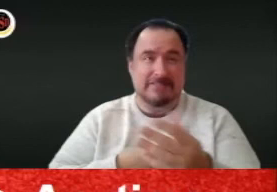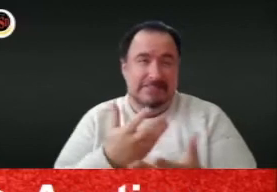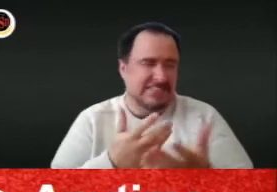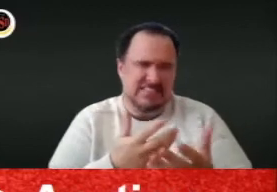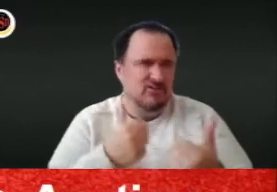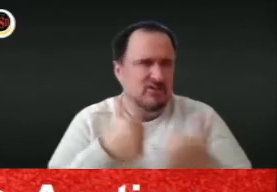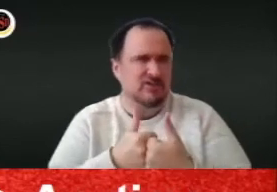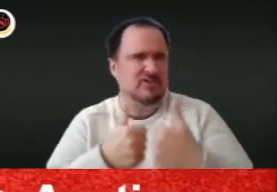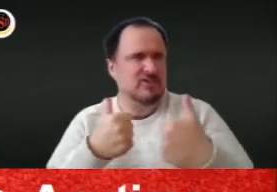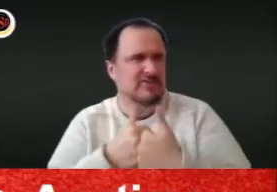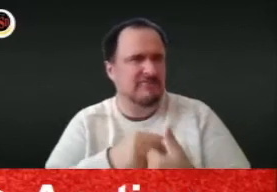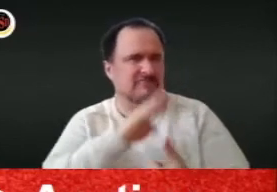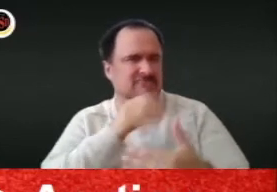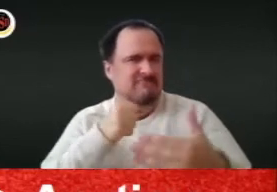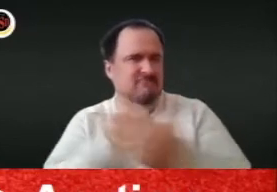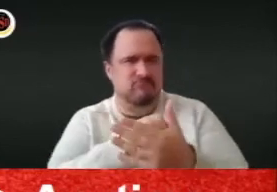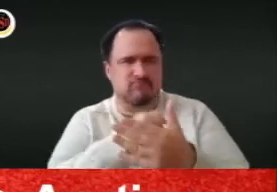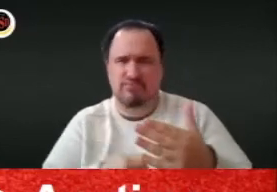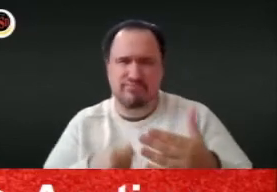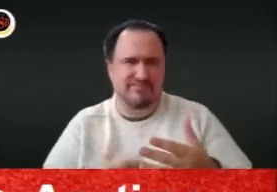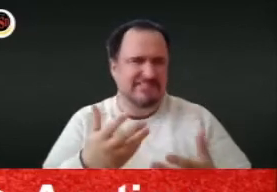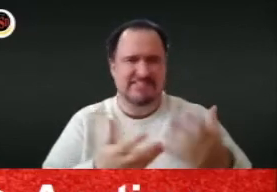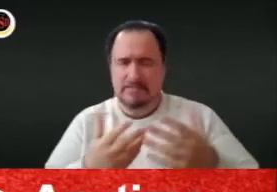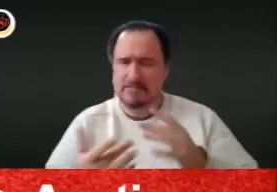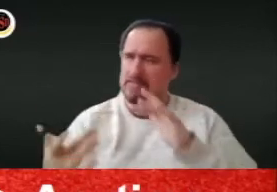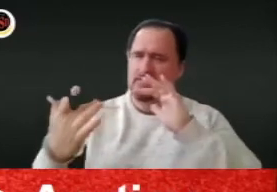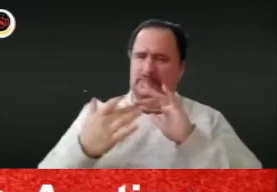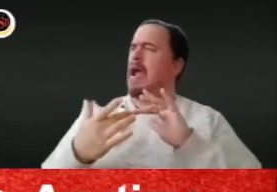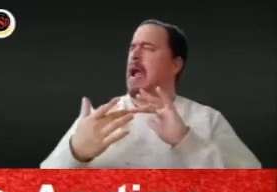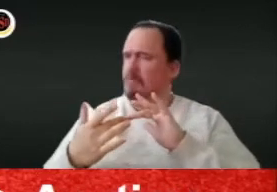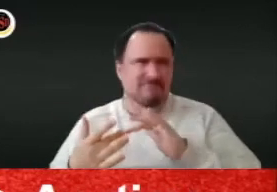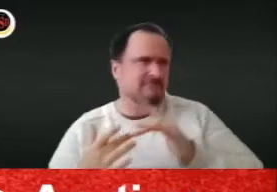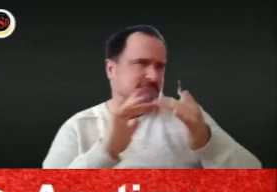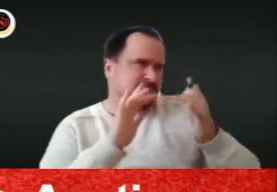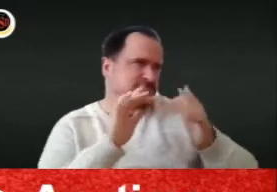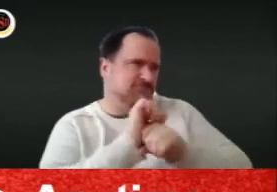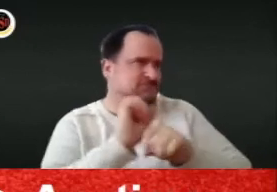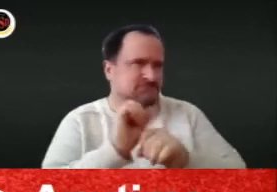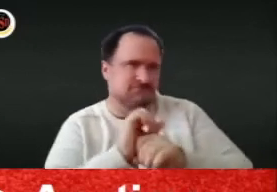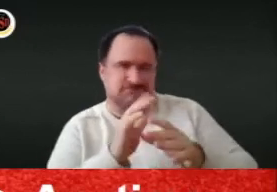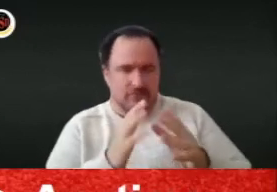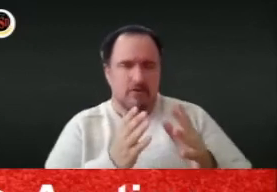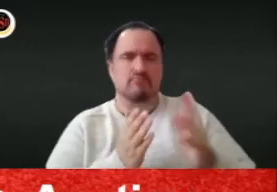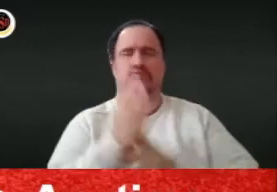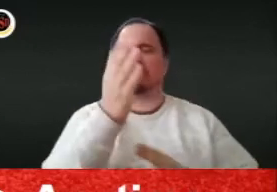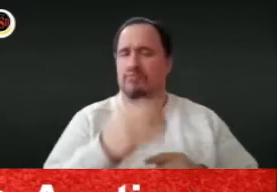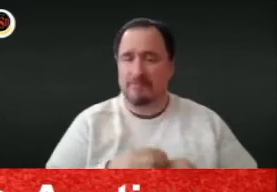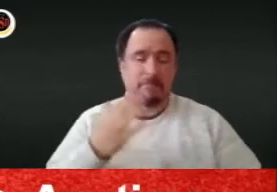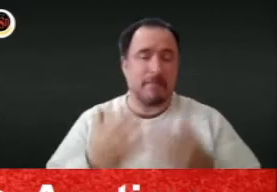have questions, you have some challenges, you haven't gotten hours, make sure you contact me and we can work together.